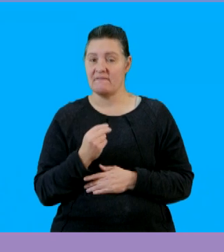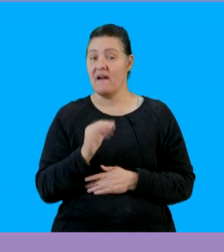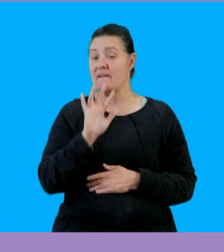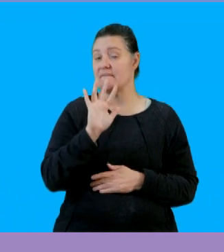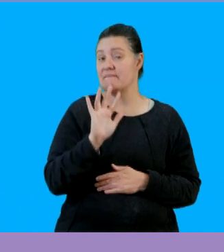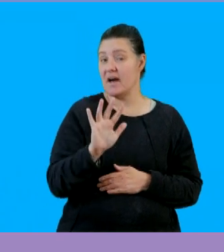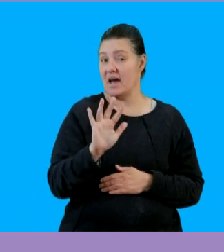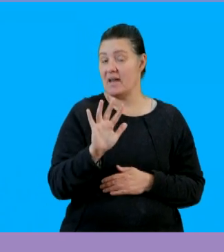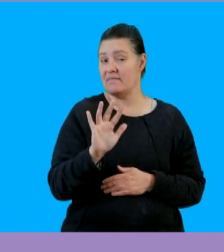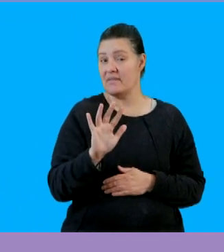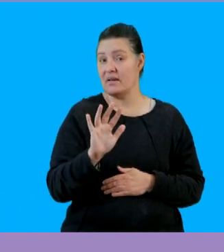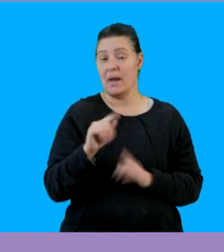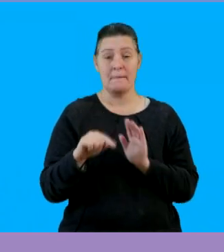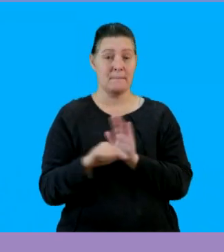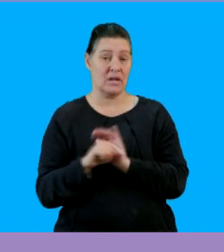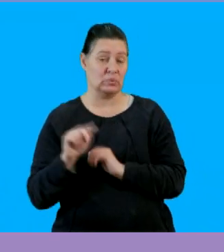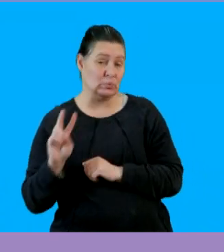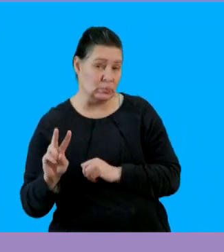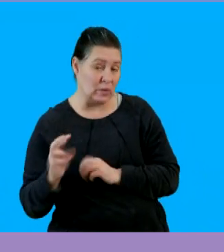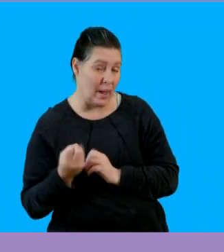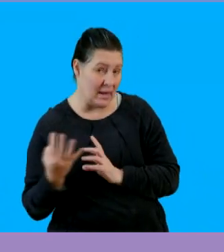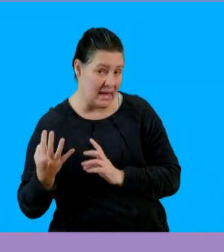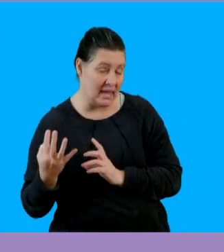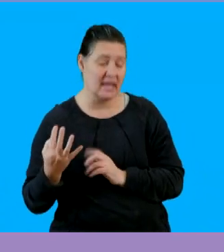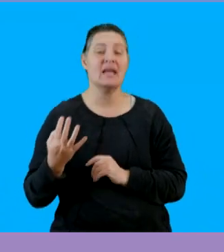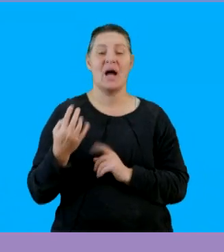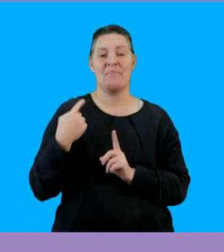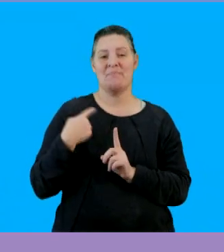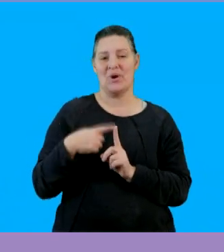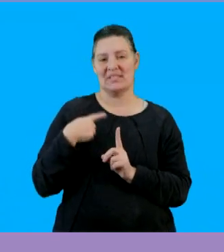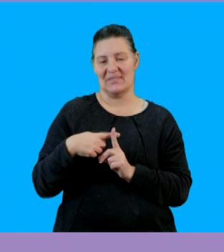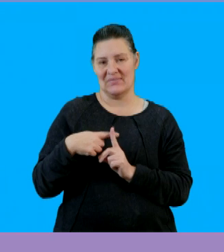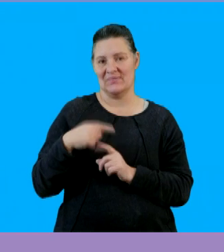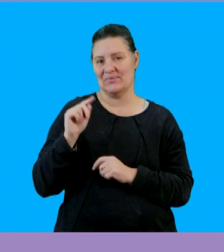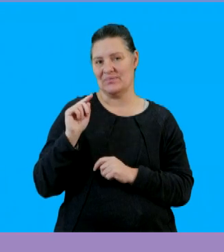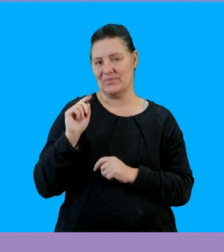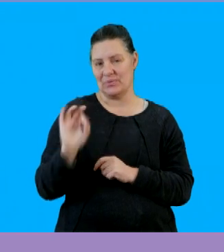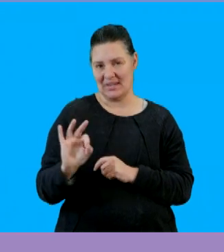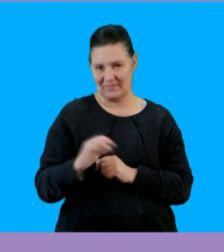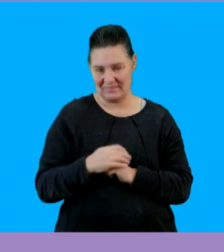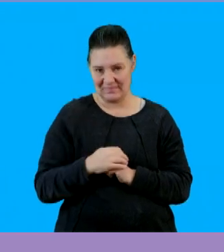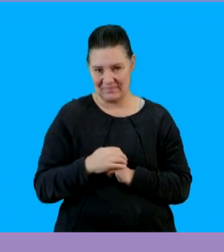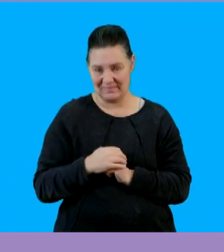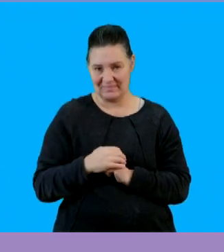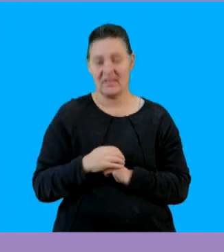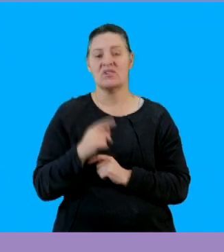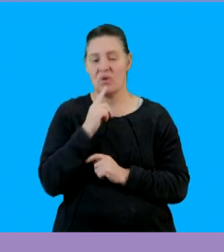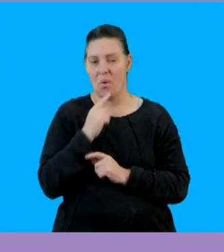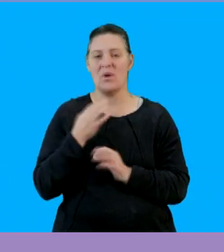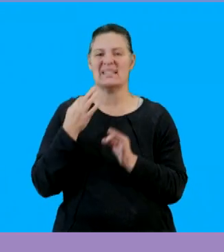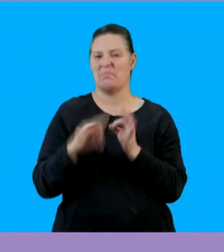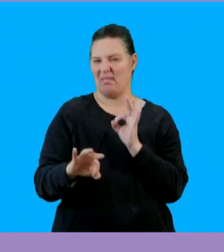2. So what is 5 minus 2? That is a positive 3. And that is